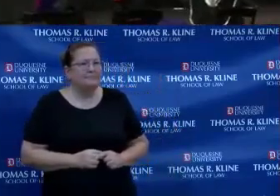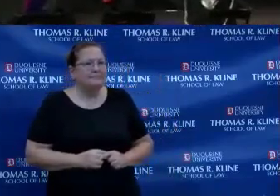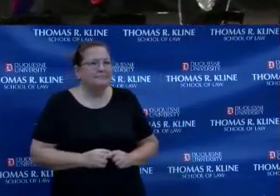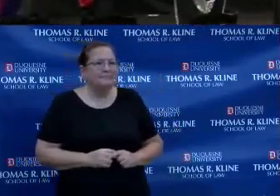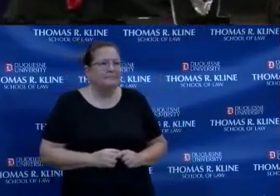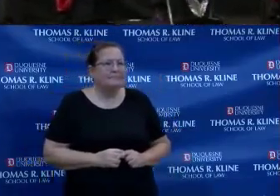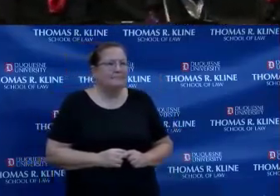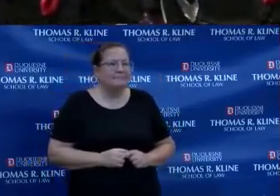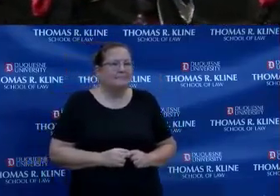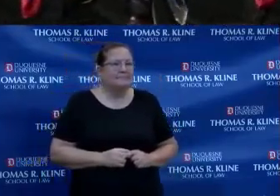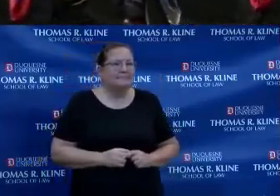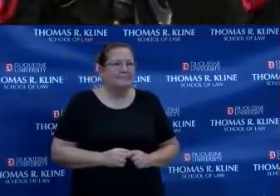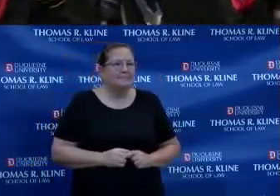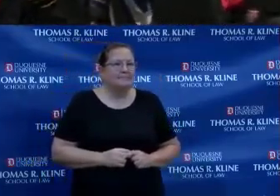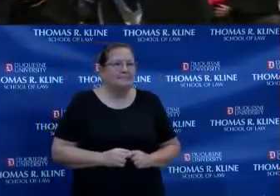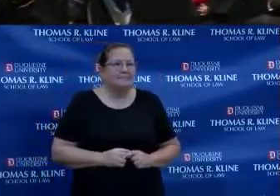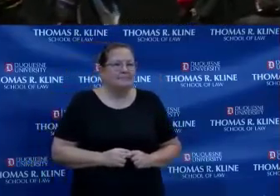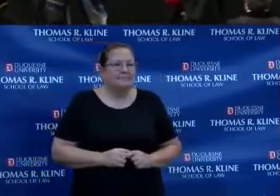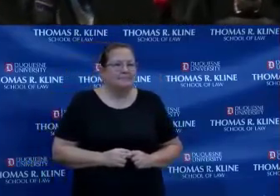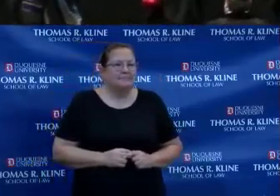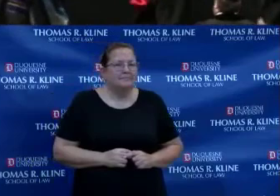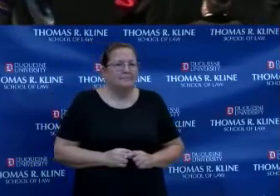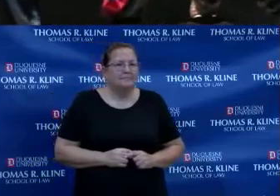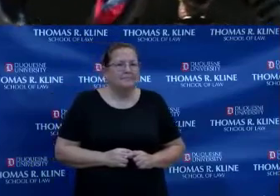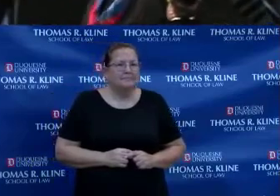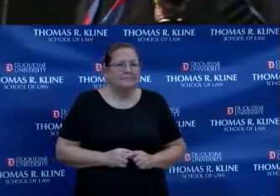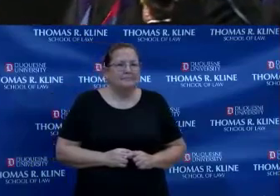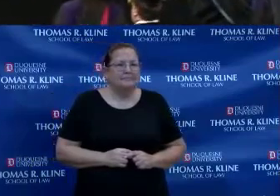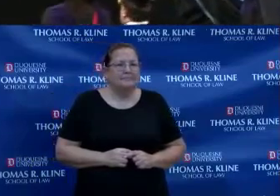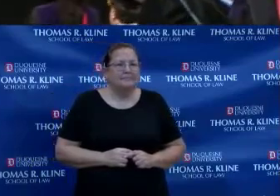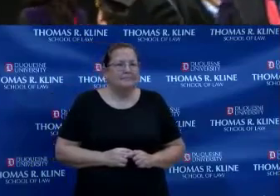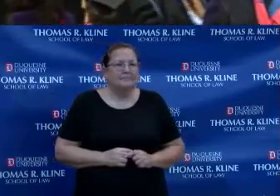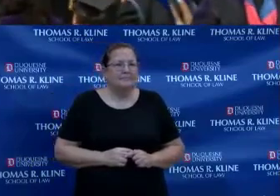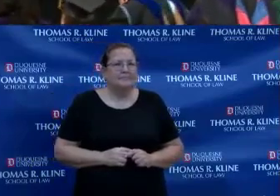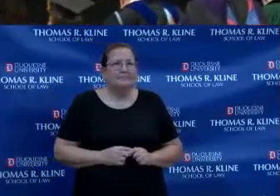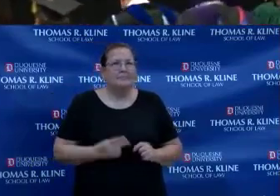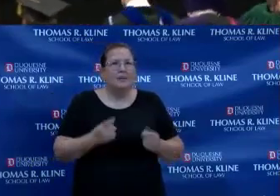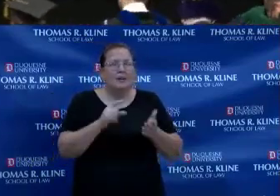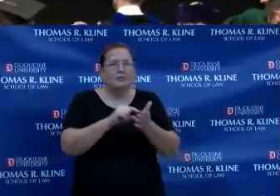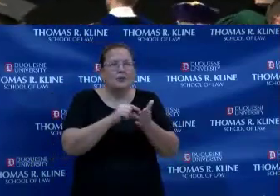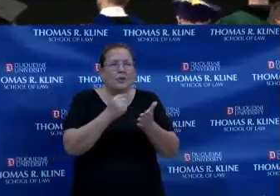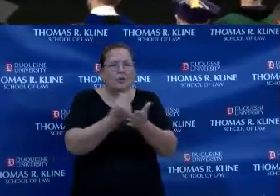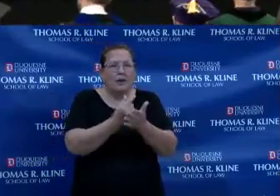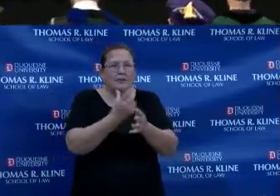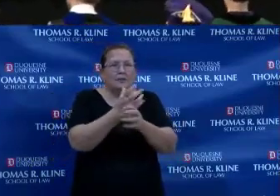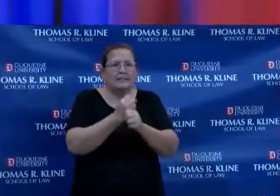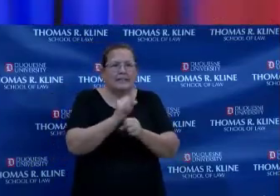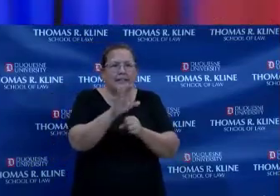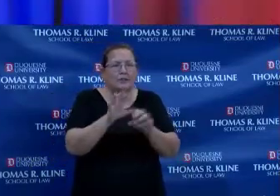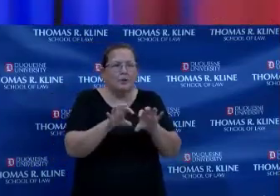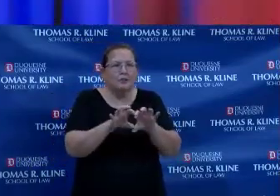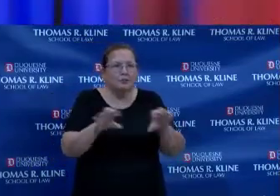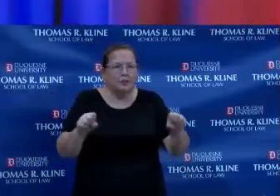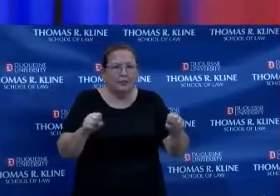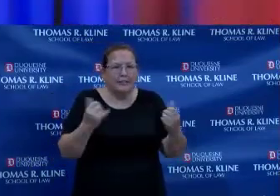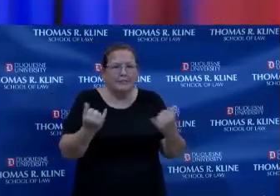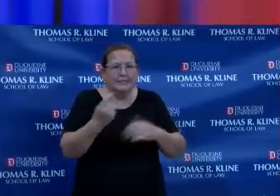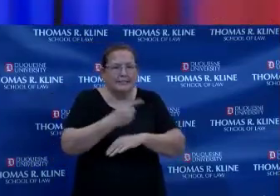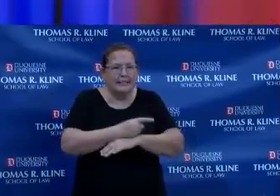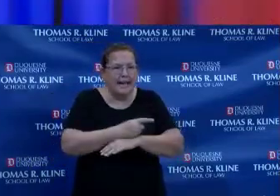So, in addition to graduates to attaining your degrees today, as you walk across this